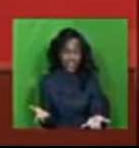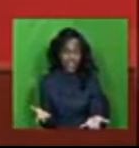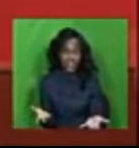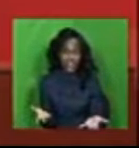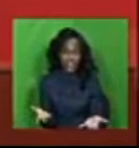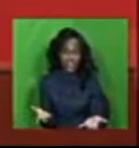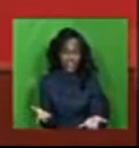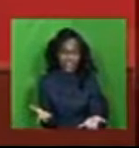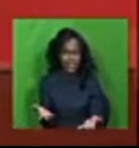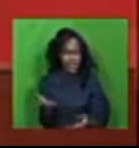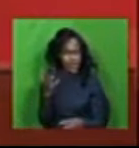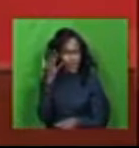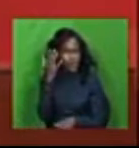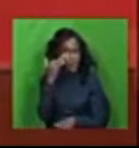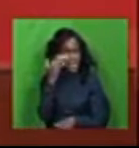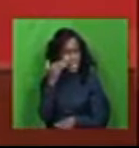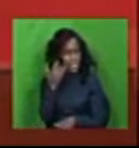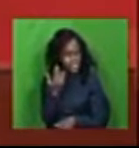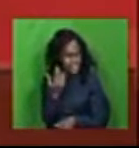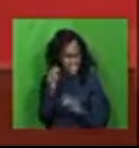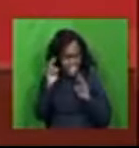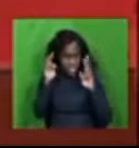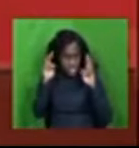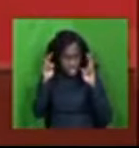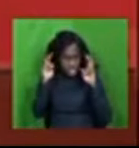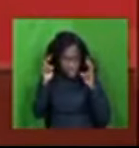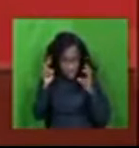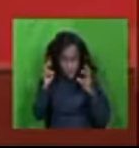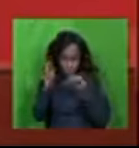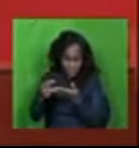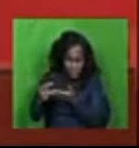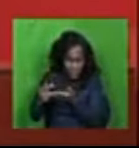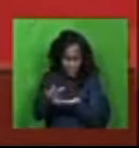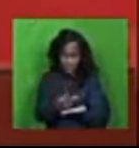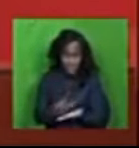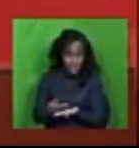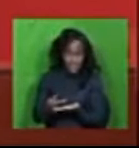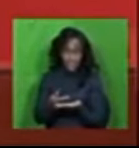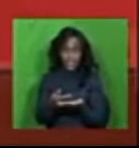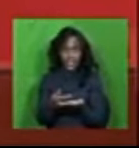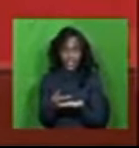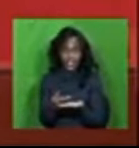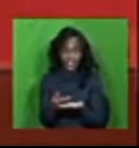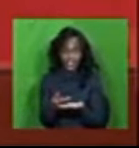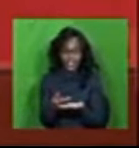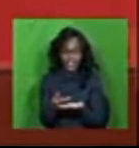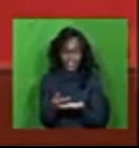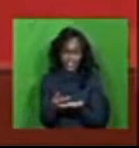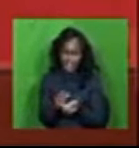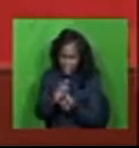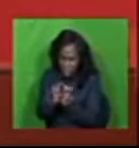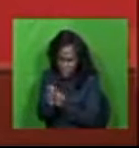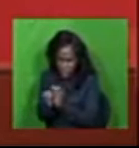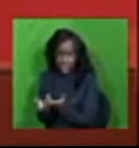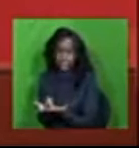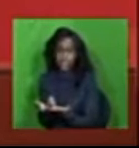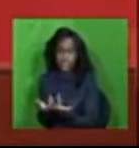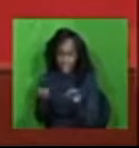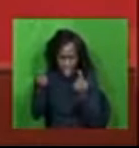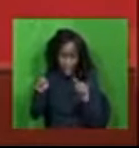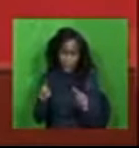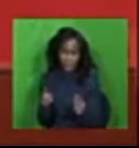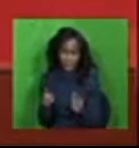And that is because the subject matter that we are to discuss, even new developments,